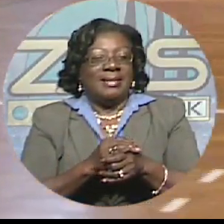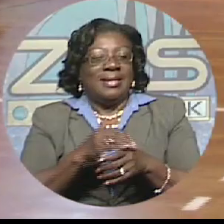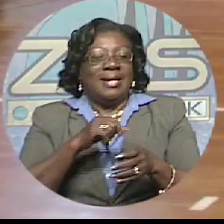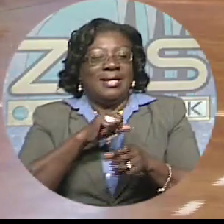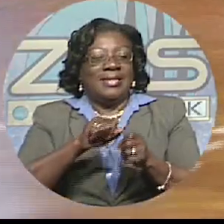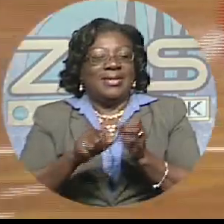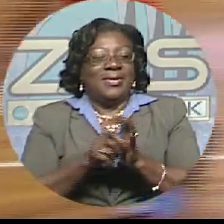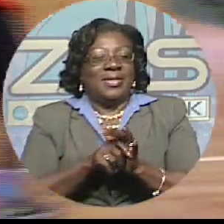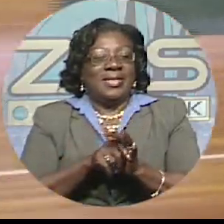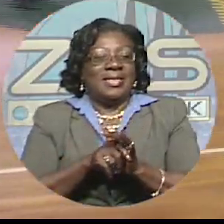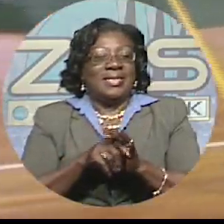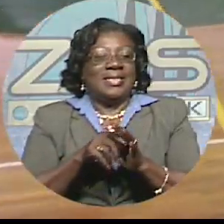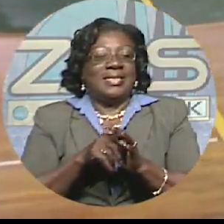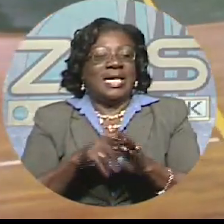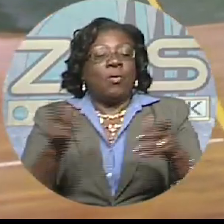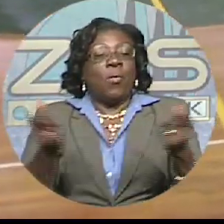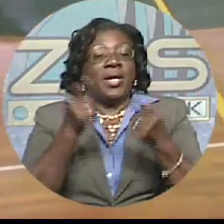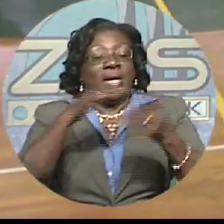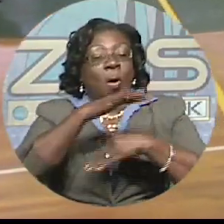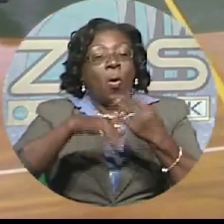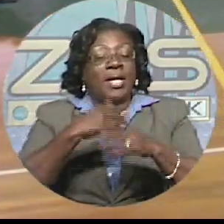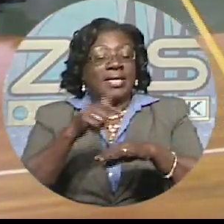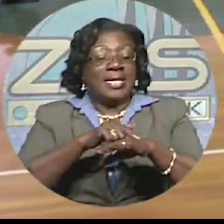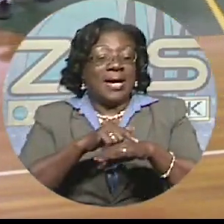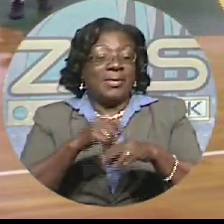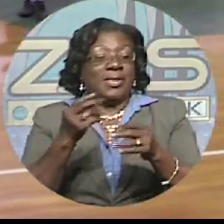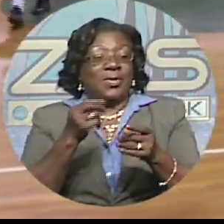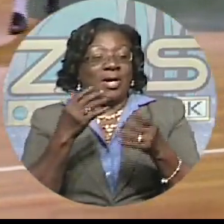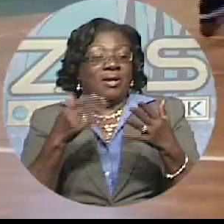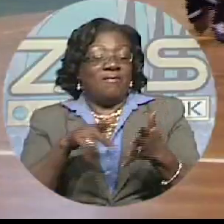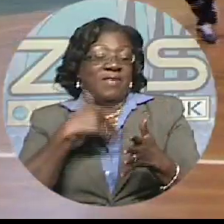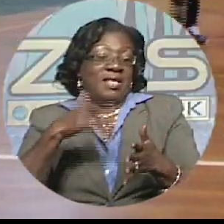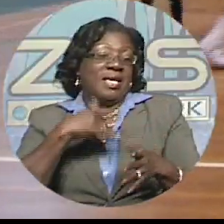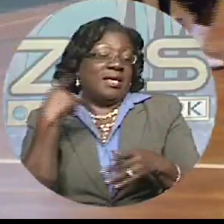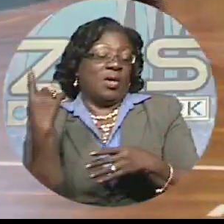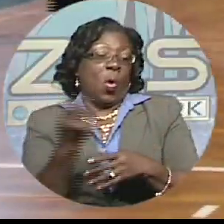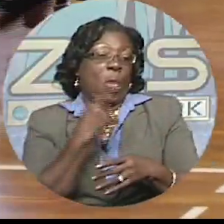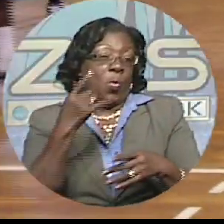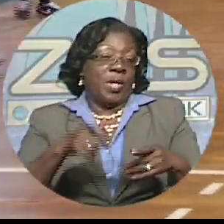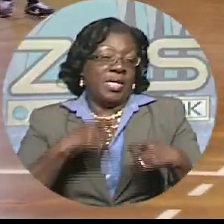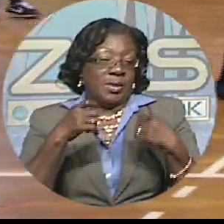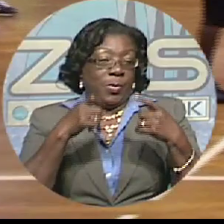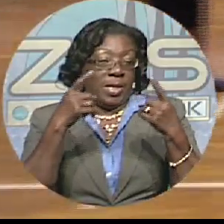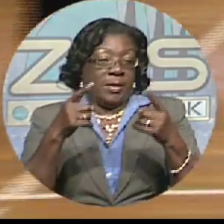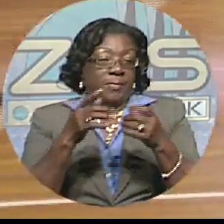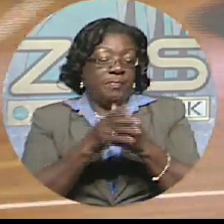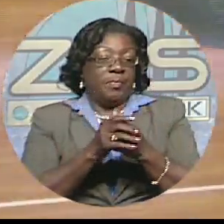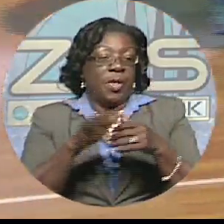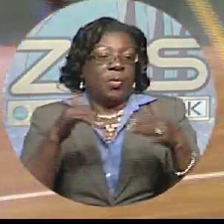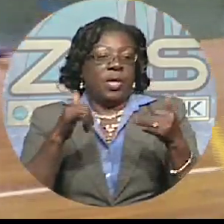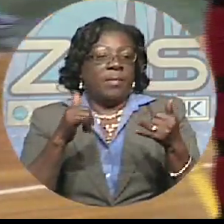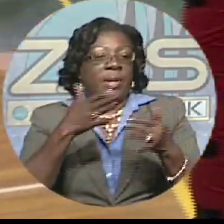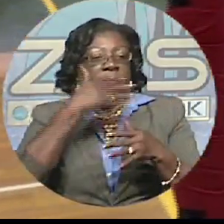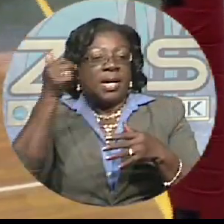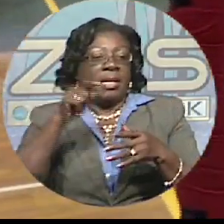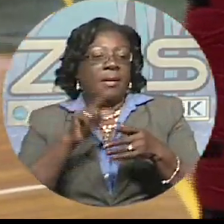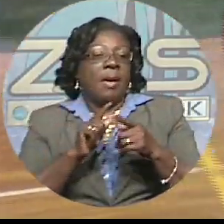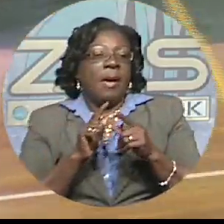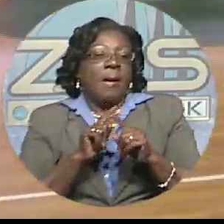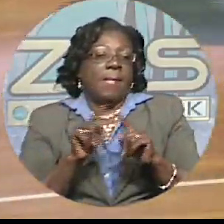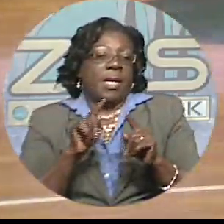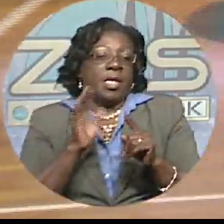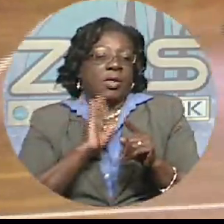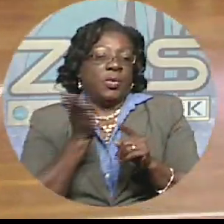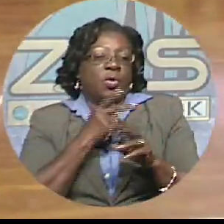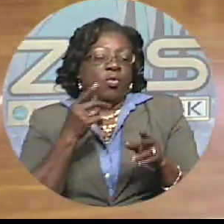so, therefore, they're so overconfident now. They think everybody's going to bother on them. So I think it's a good wake-up call today, tonight, though. We got to play better because we don't usually play like